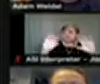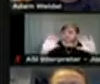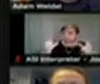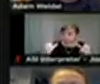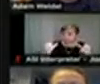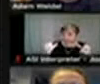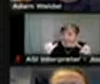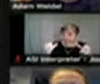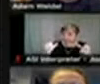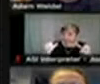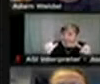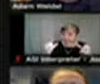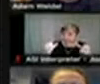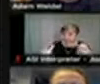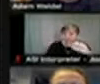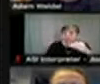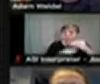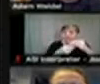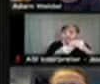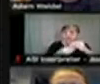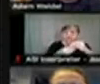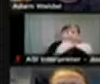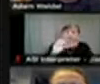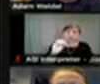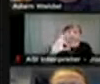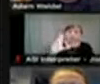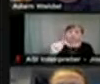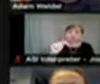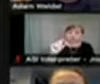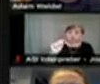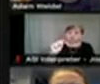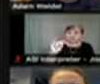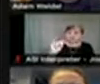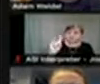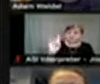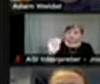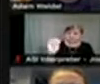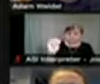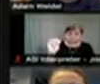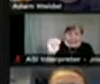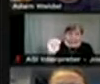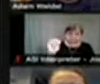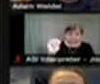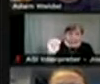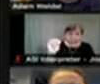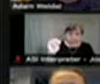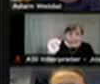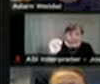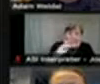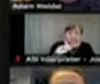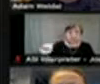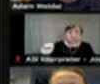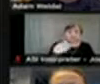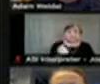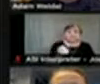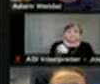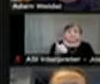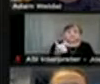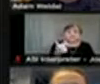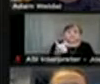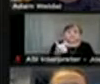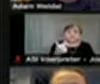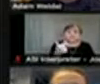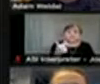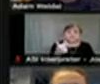that outside. So add in the word outside and then delete,